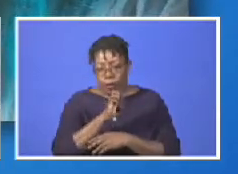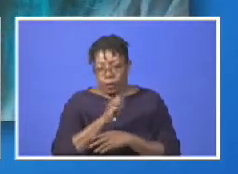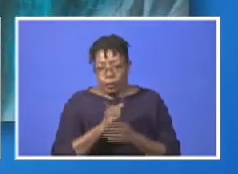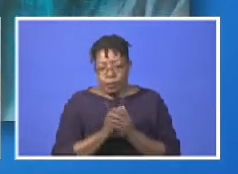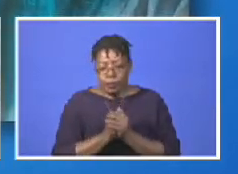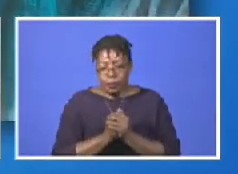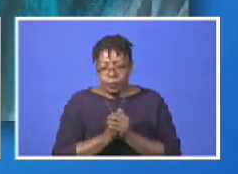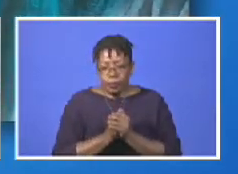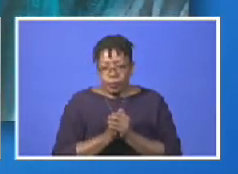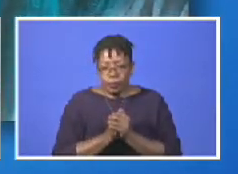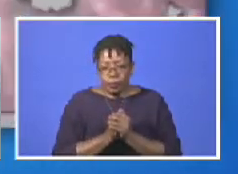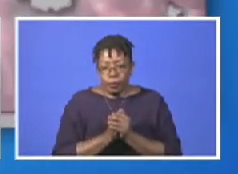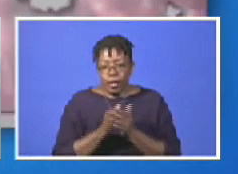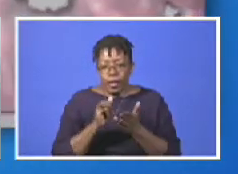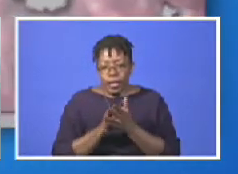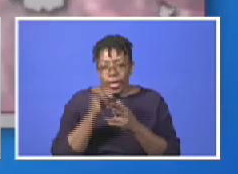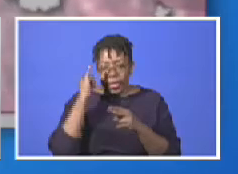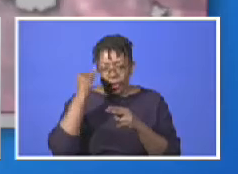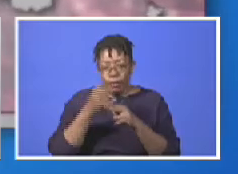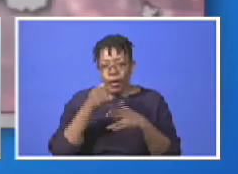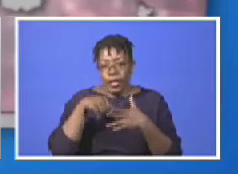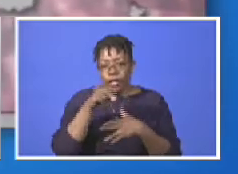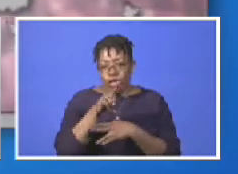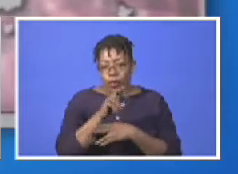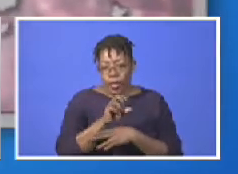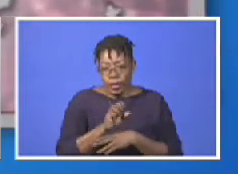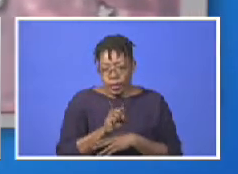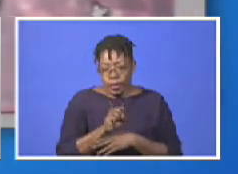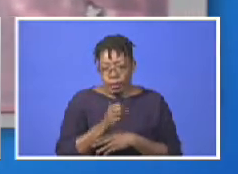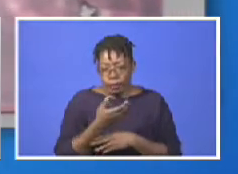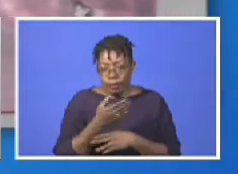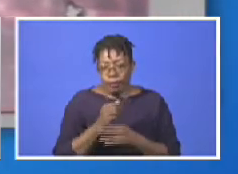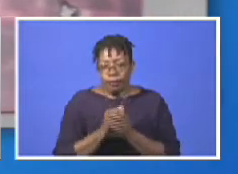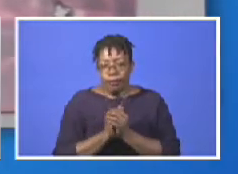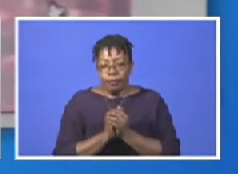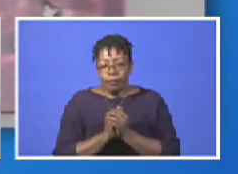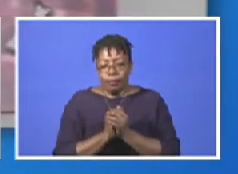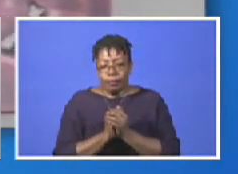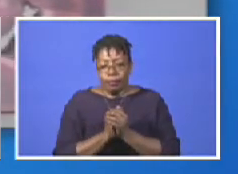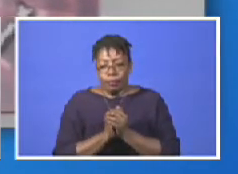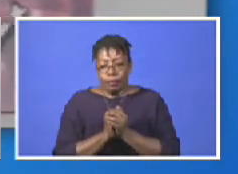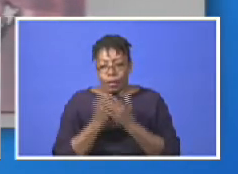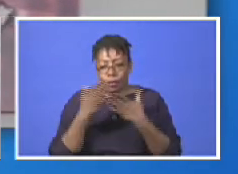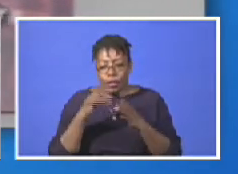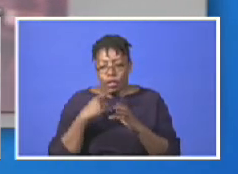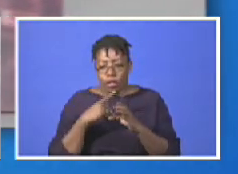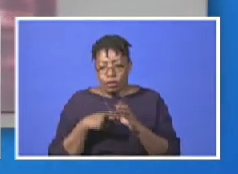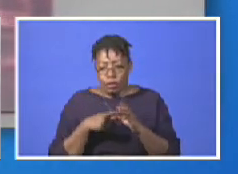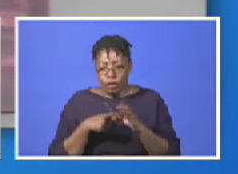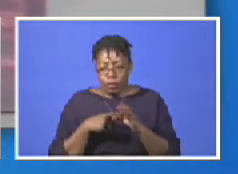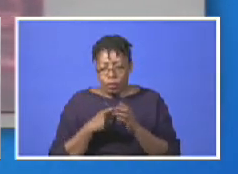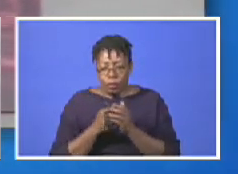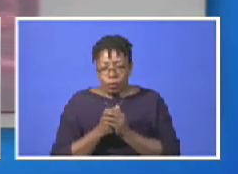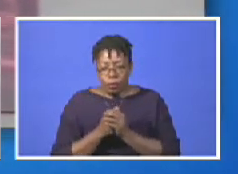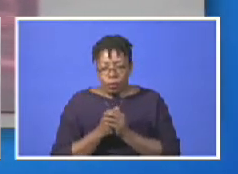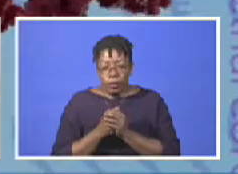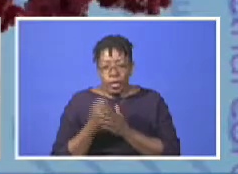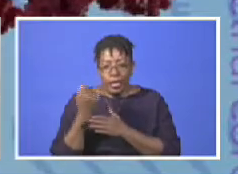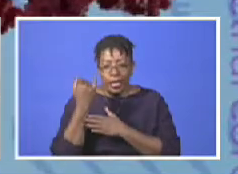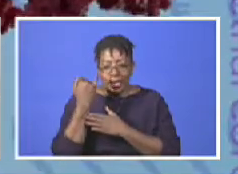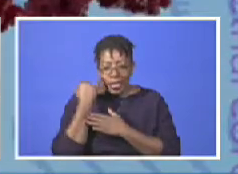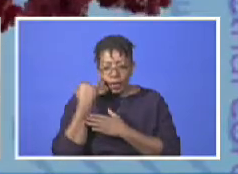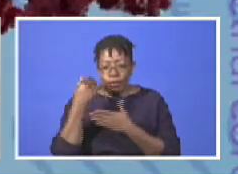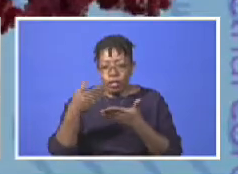being identified in the United States. What's of concern is whether or not